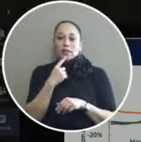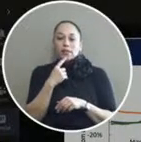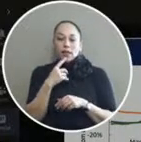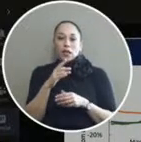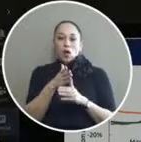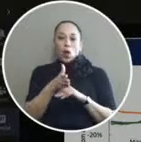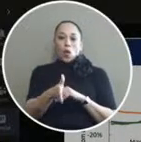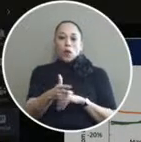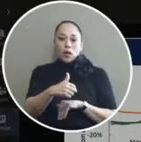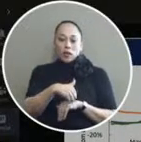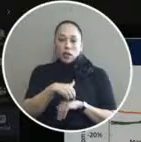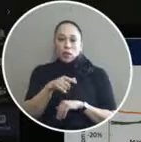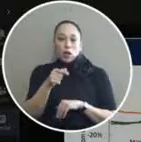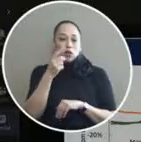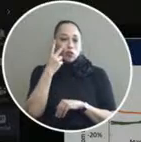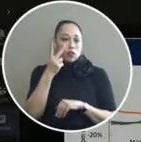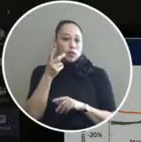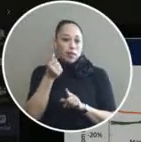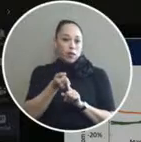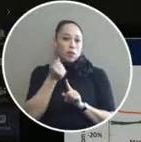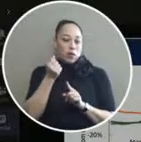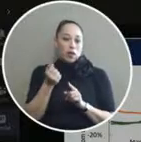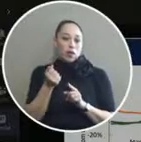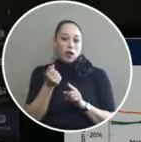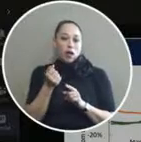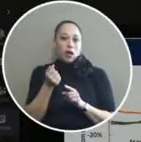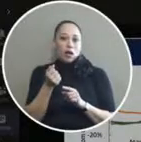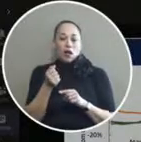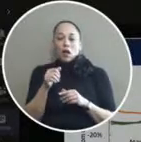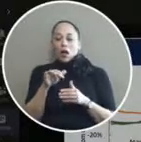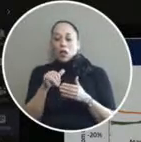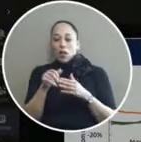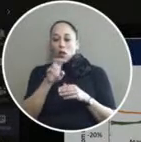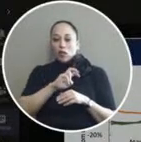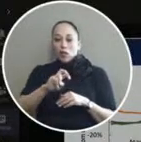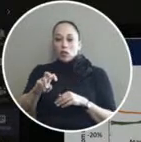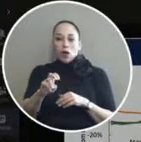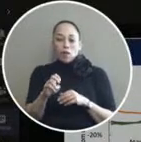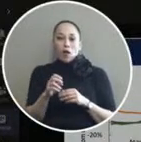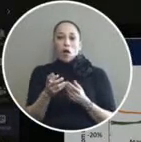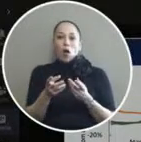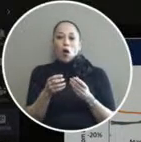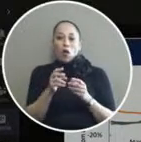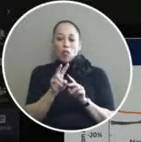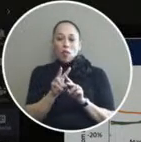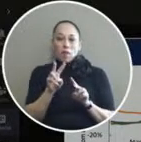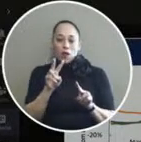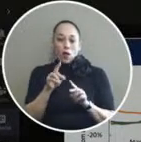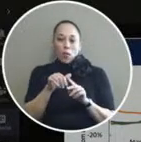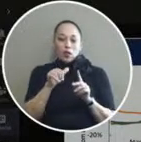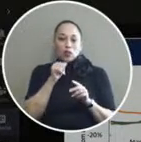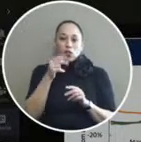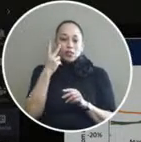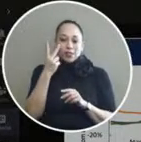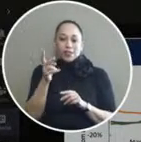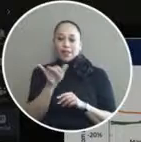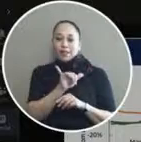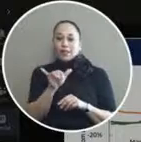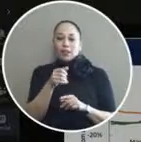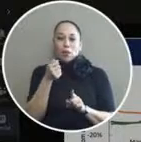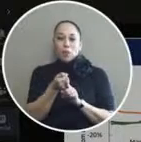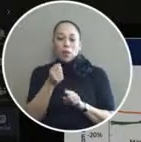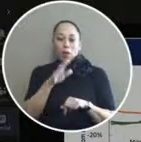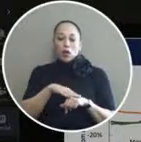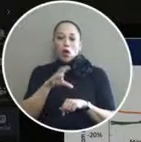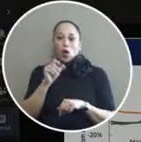over time, you see the impact right away of the non-essential travel on the vehicle and pedestrian side, but you don't see that same impact on